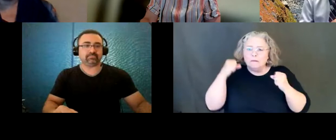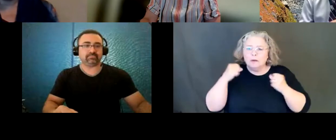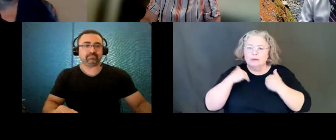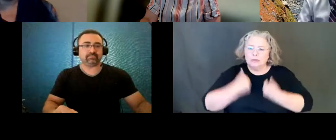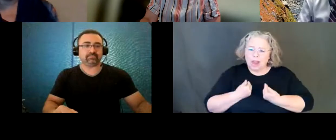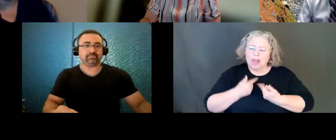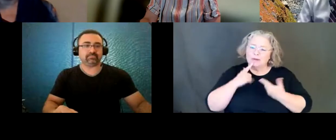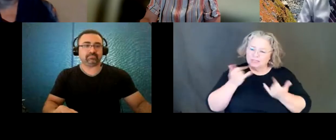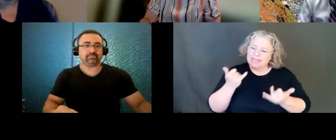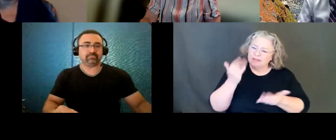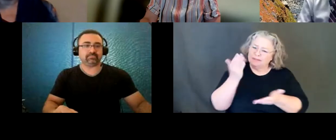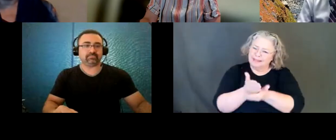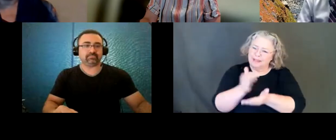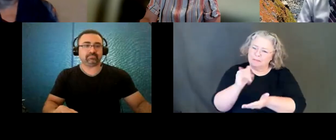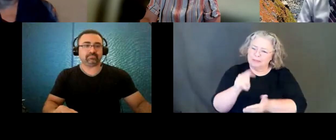with.